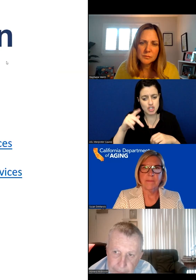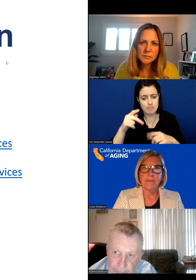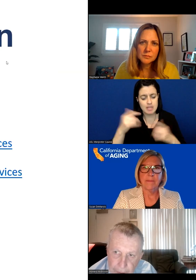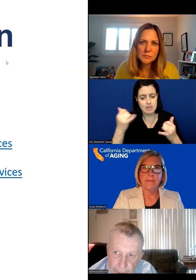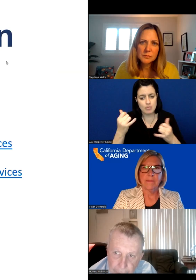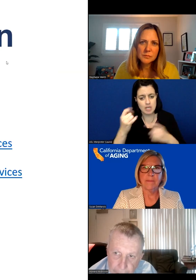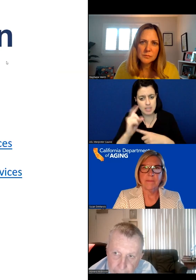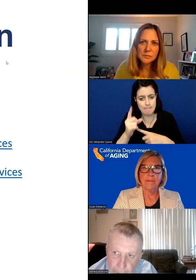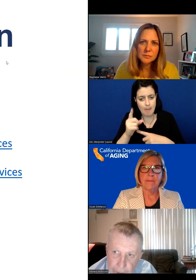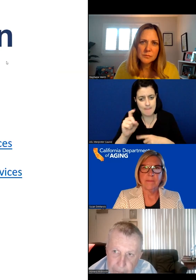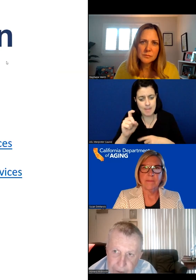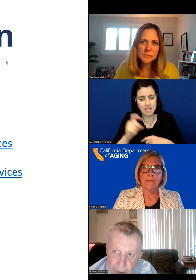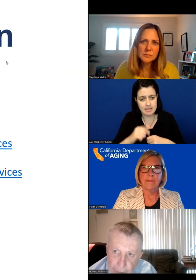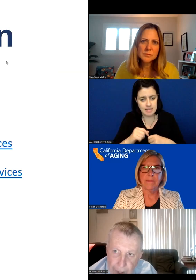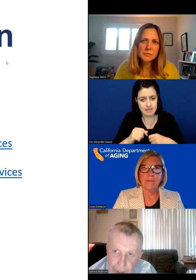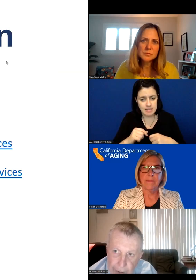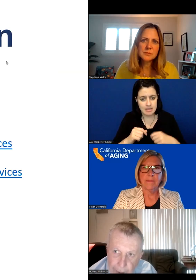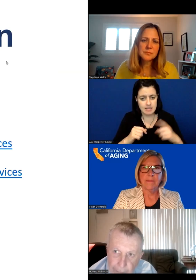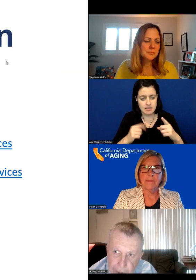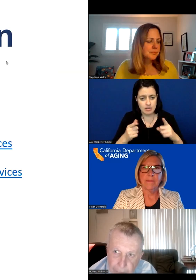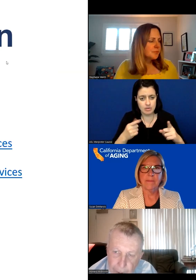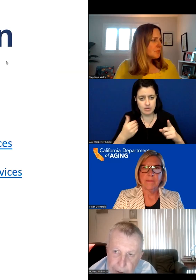And do you feel